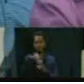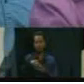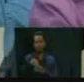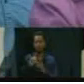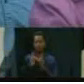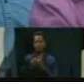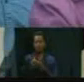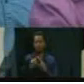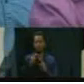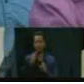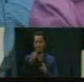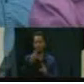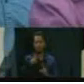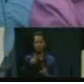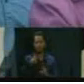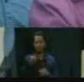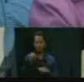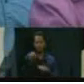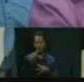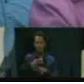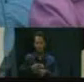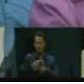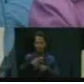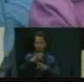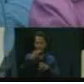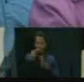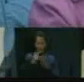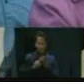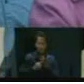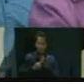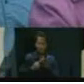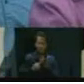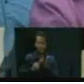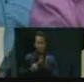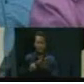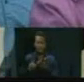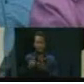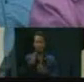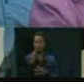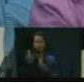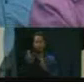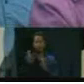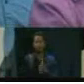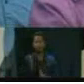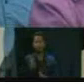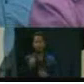shall make thorough investigation of any written report of falsification, waste, or mismanagement.